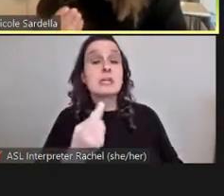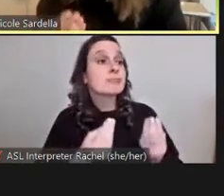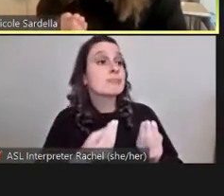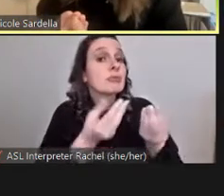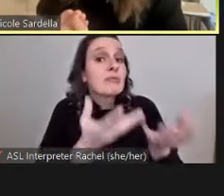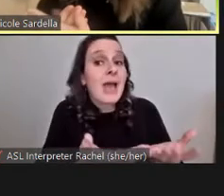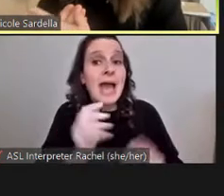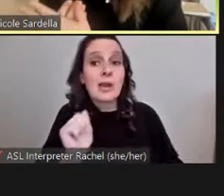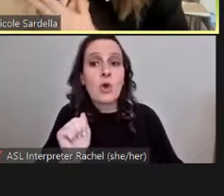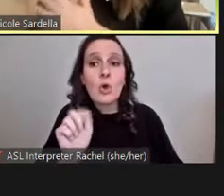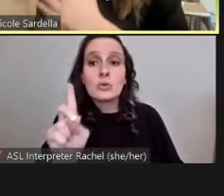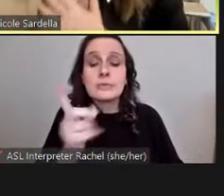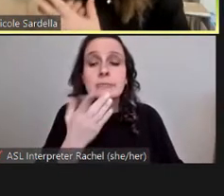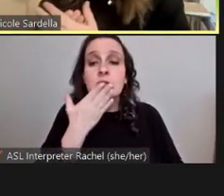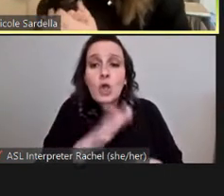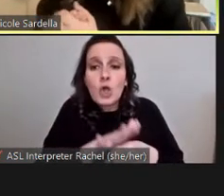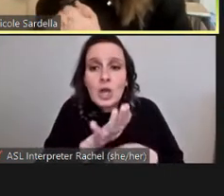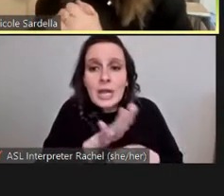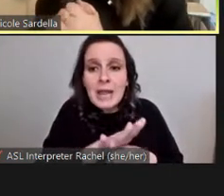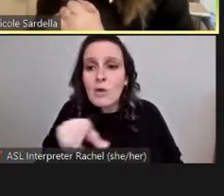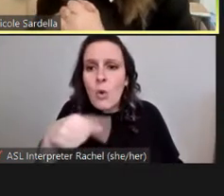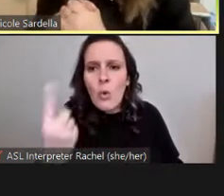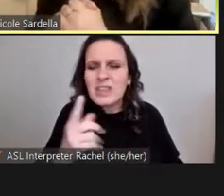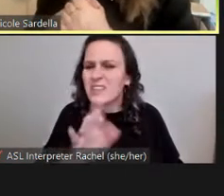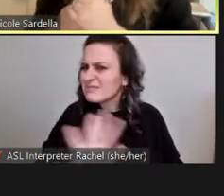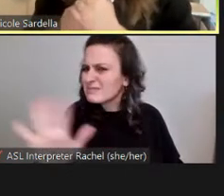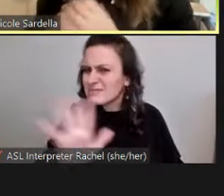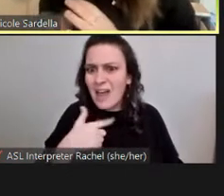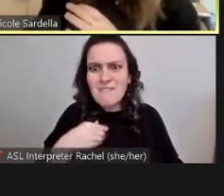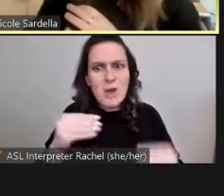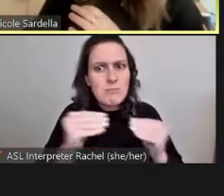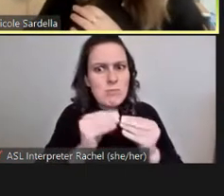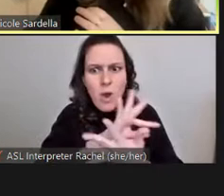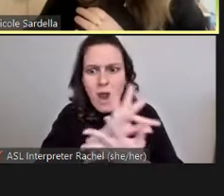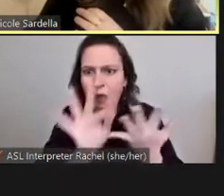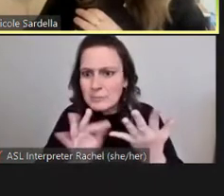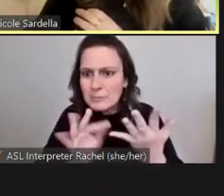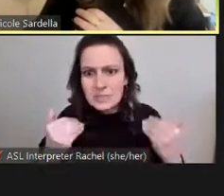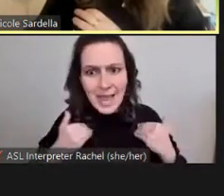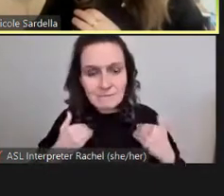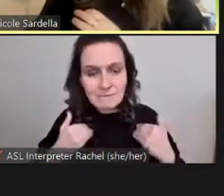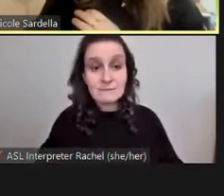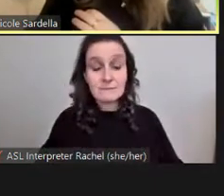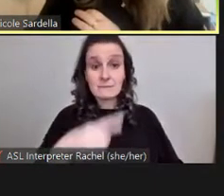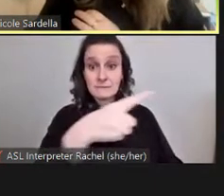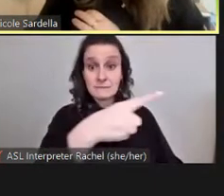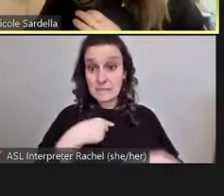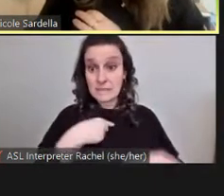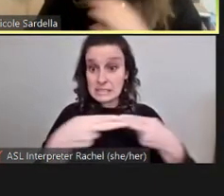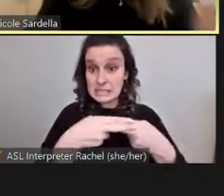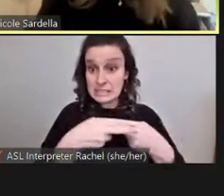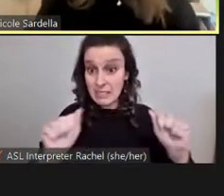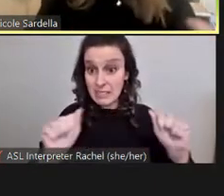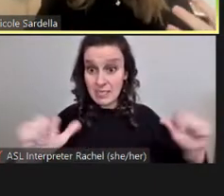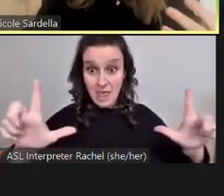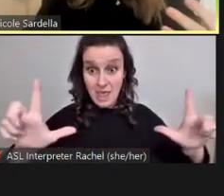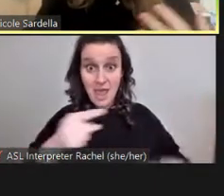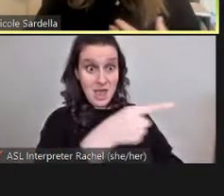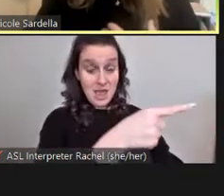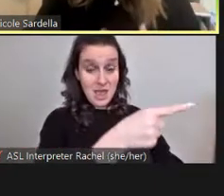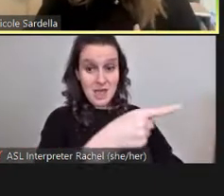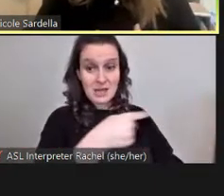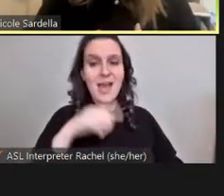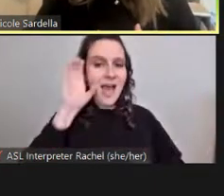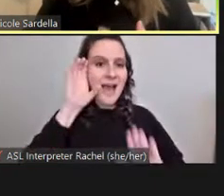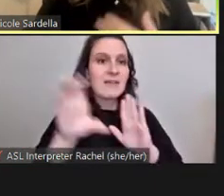providing audio description only. So this slide is an